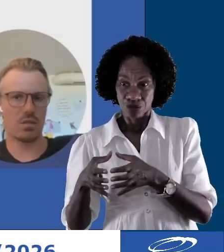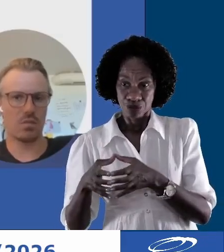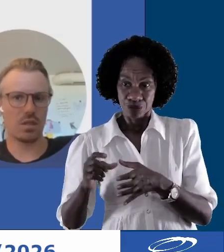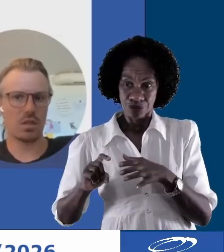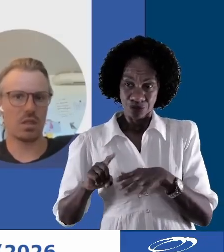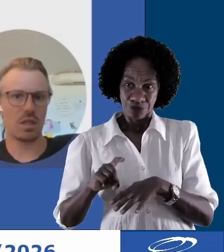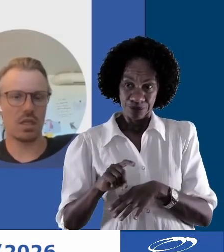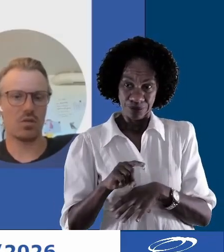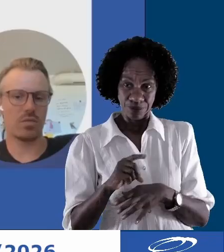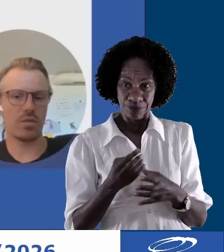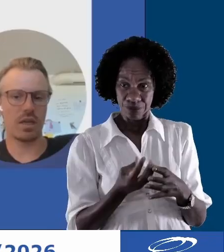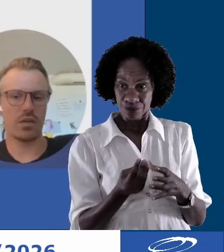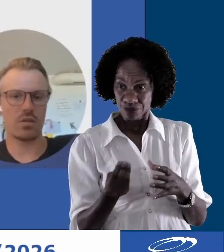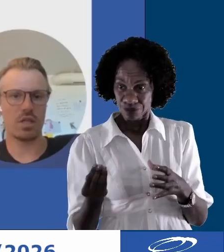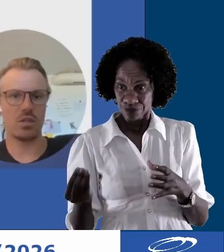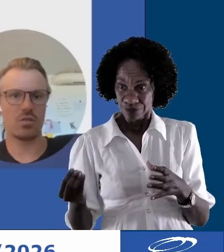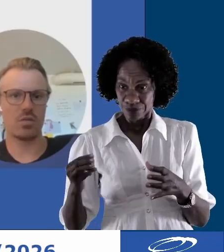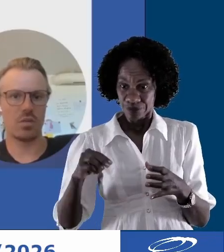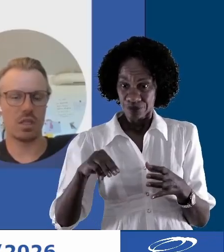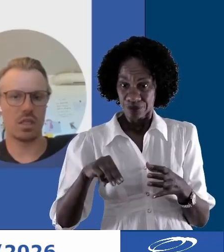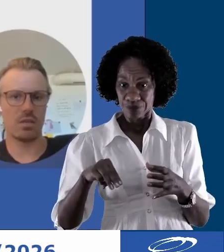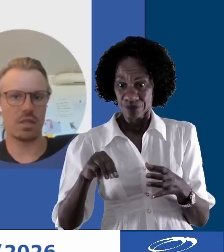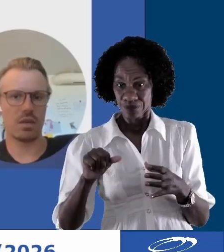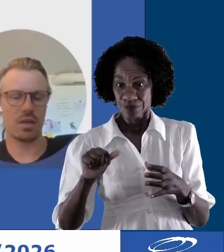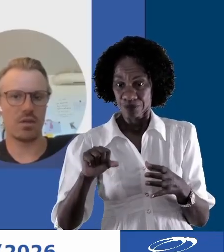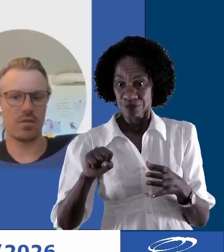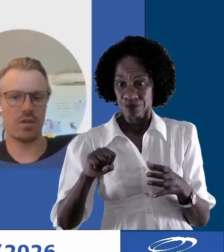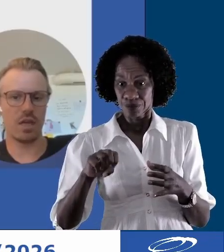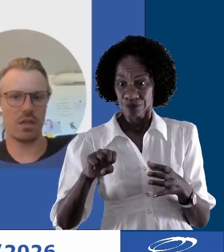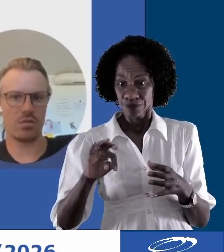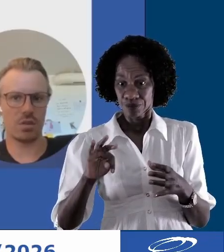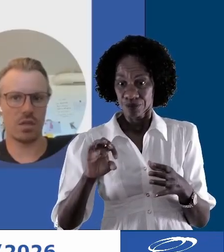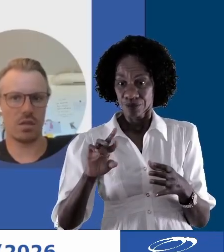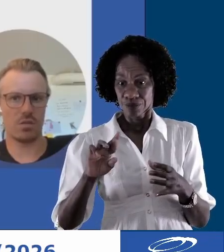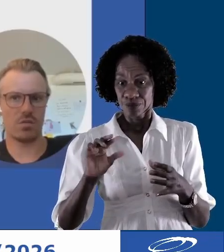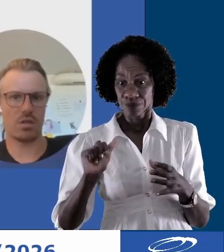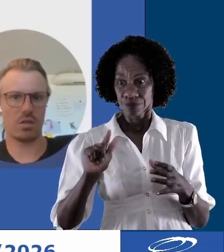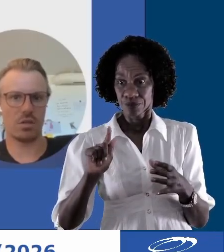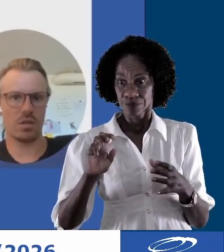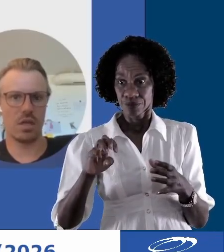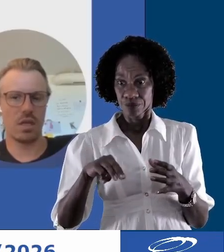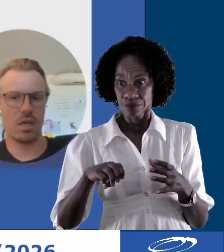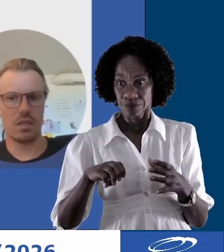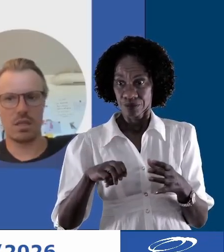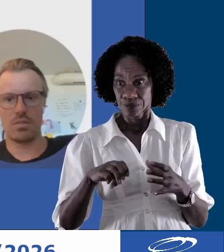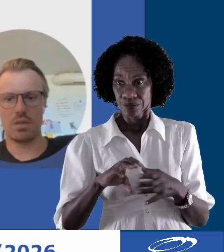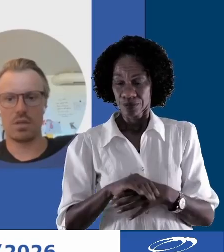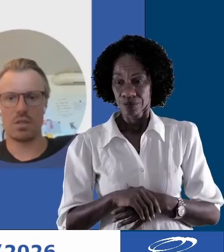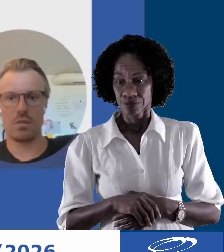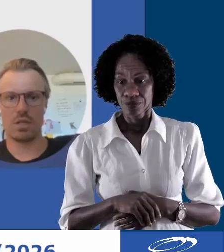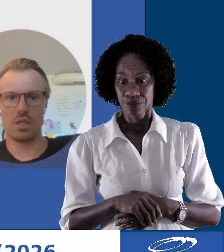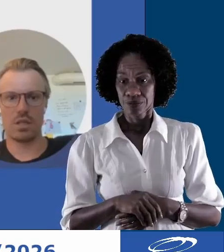microdialysis, which is designed to provide continuous real-time sampling of the extracellular concentrations. This can be